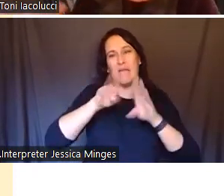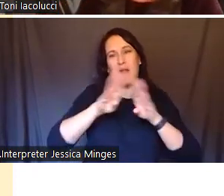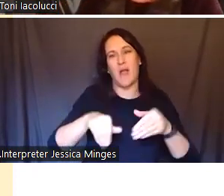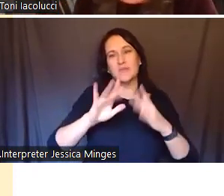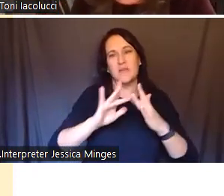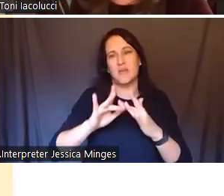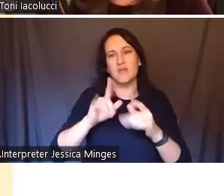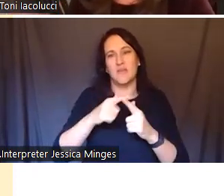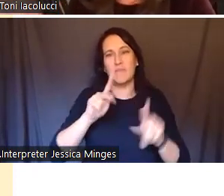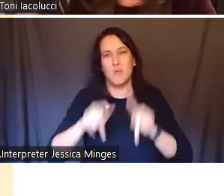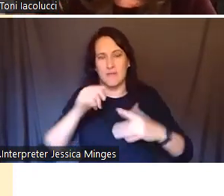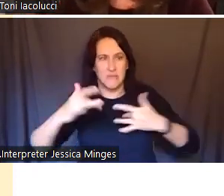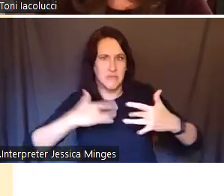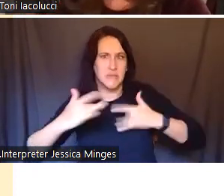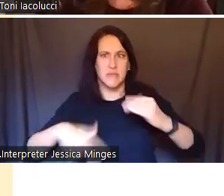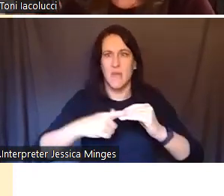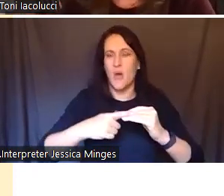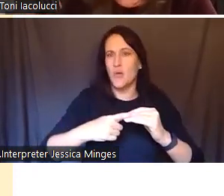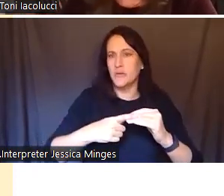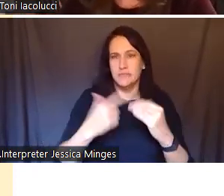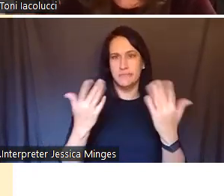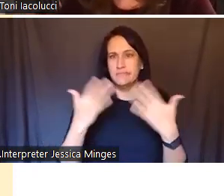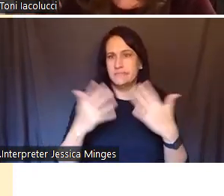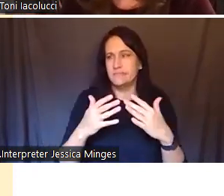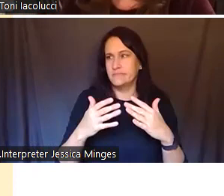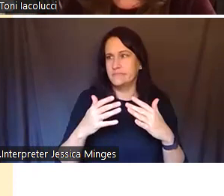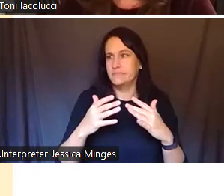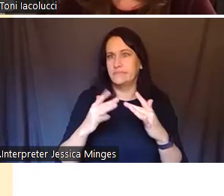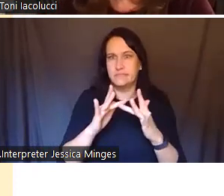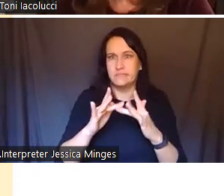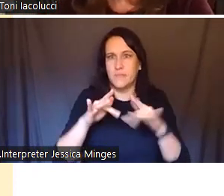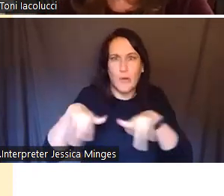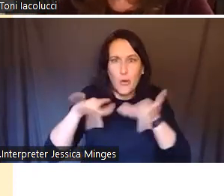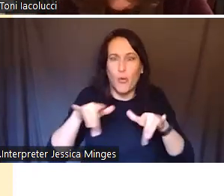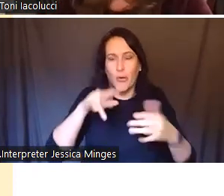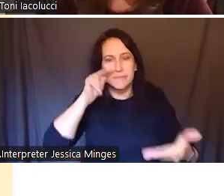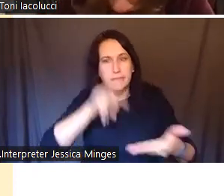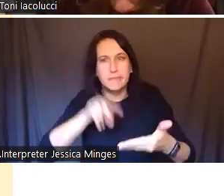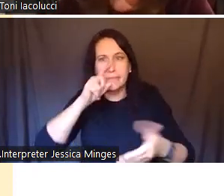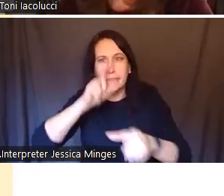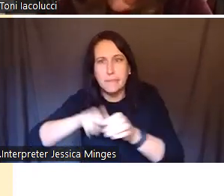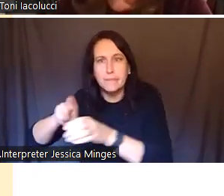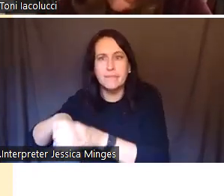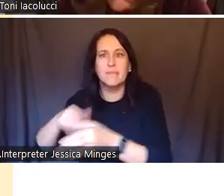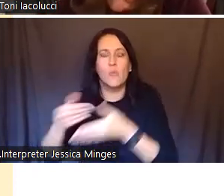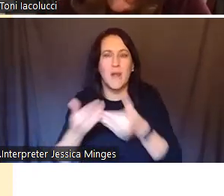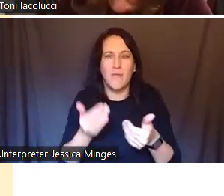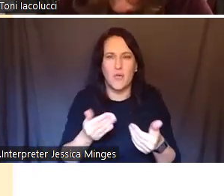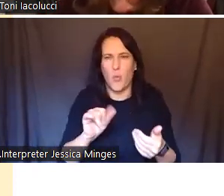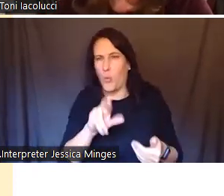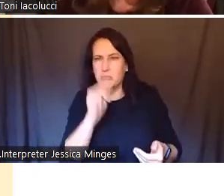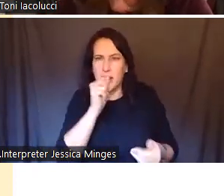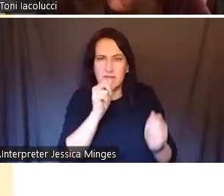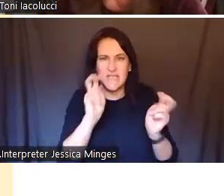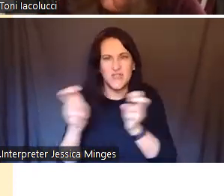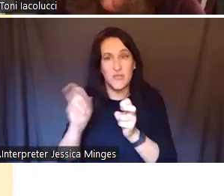people don't have to be worried about people, you know, being able to go in and record or see what's being said and privacy issues. So this is something that's